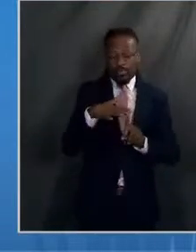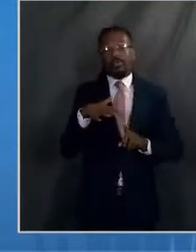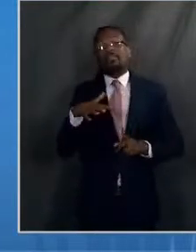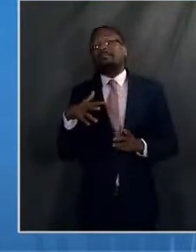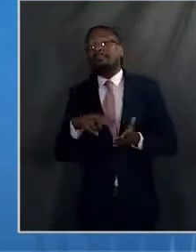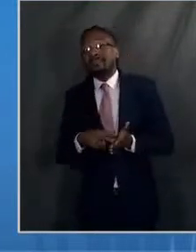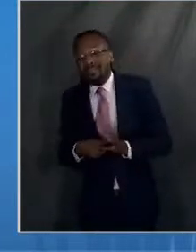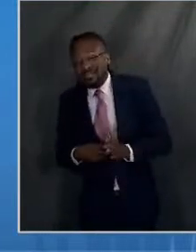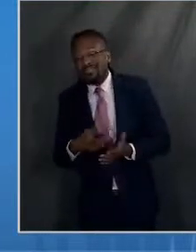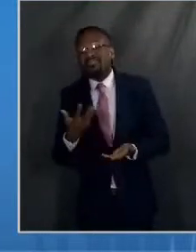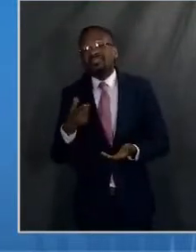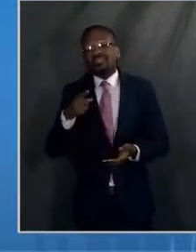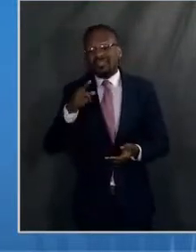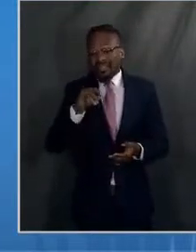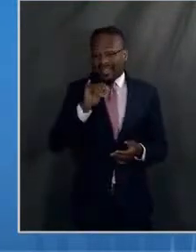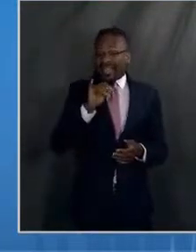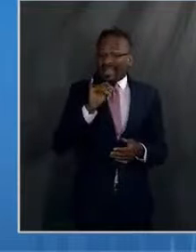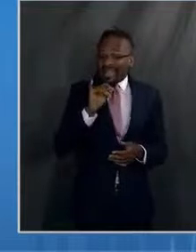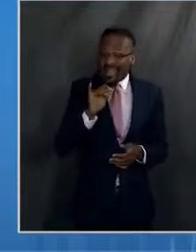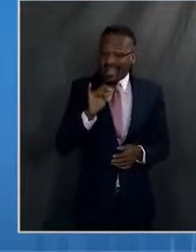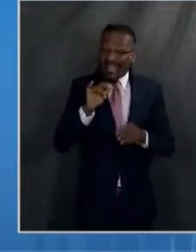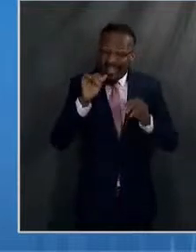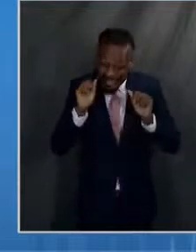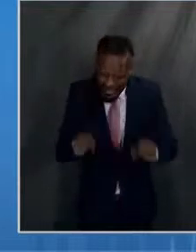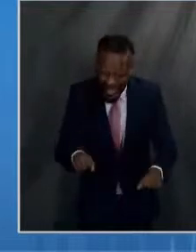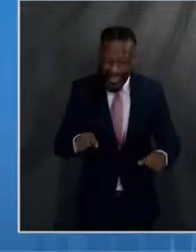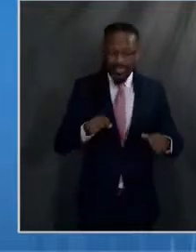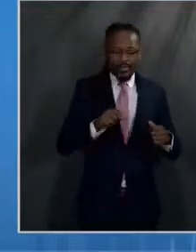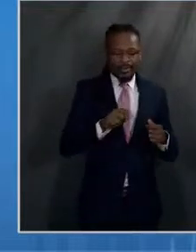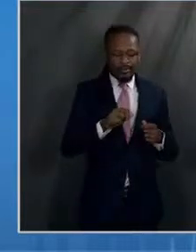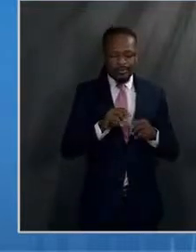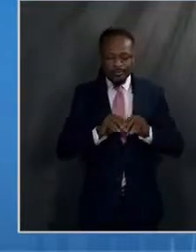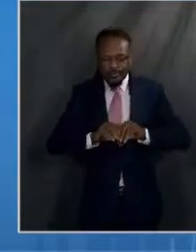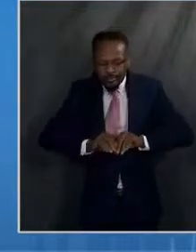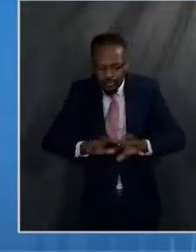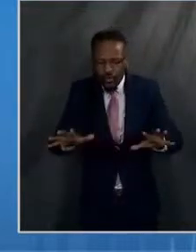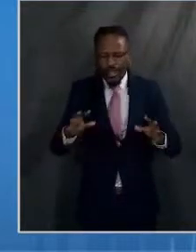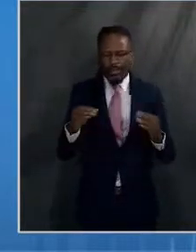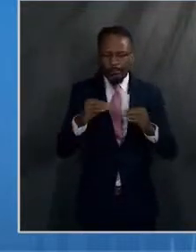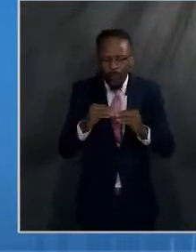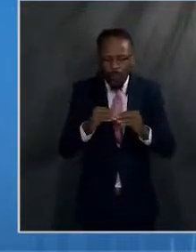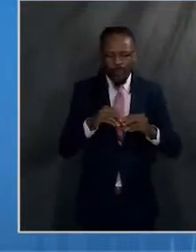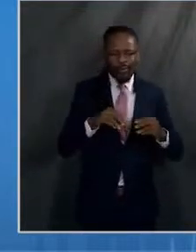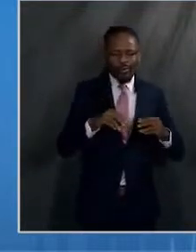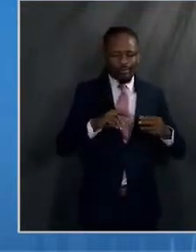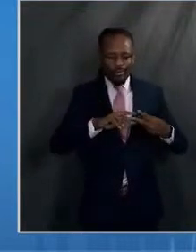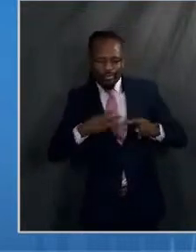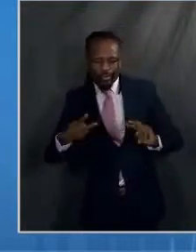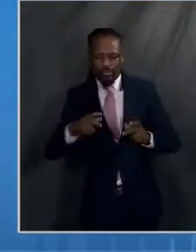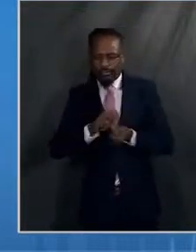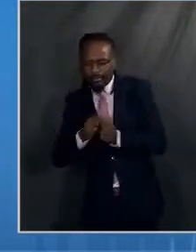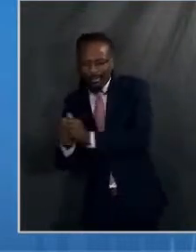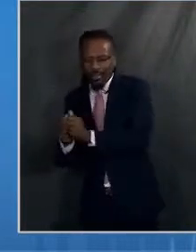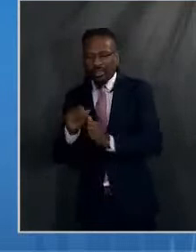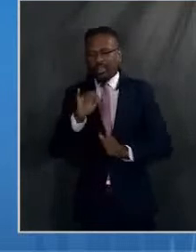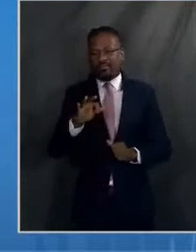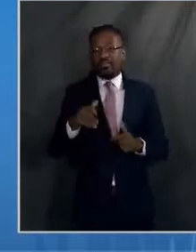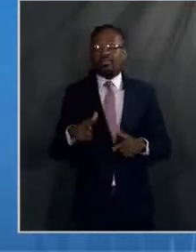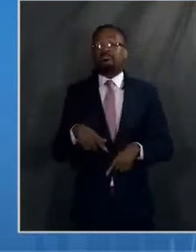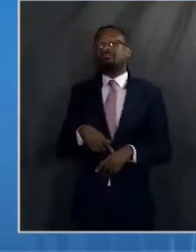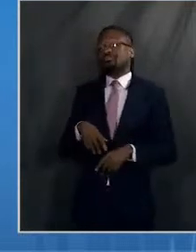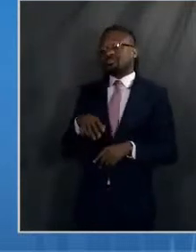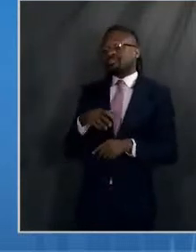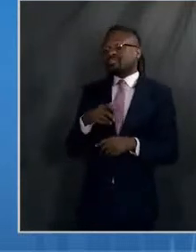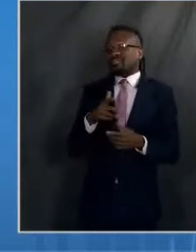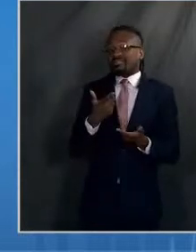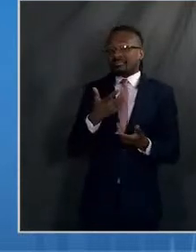replicate and they will mutate. The best way to prevent that is the implementation of the public health measures that Dr. Walensky